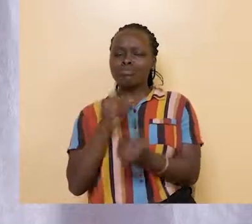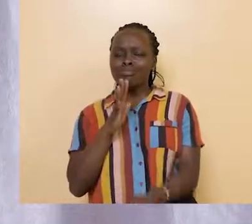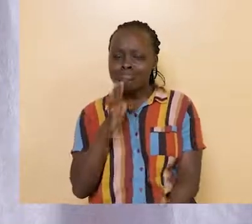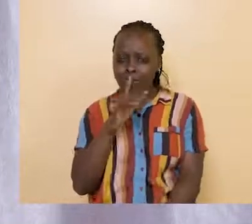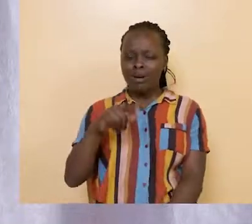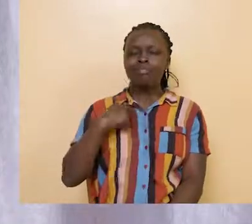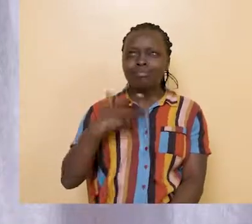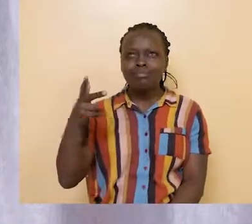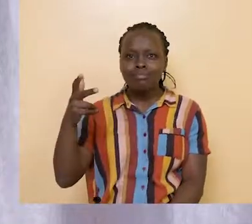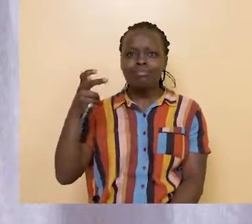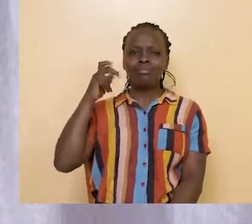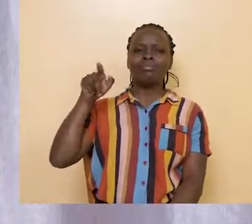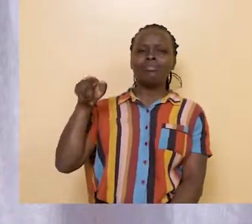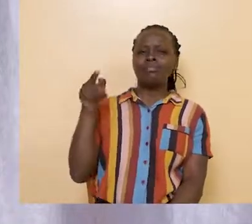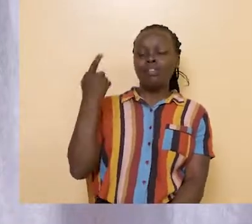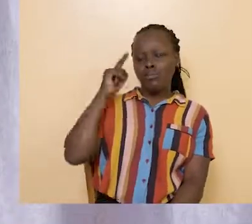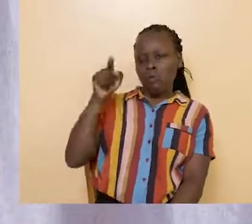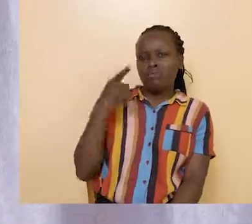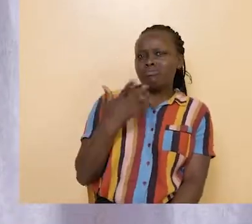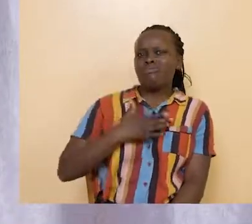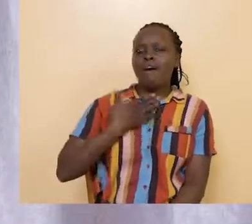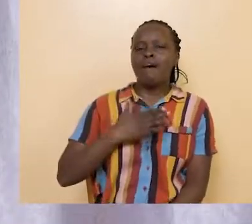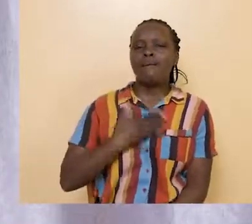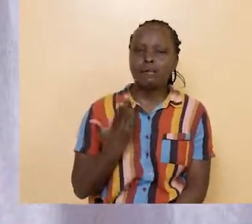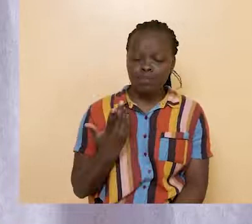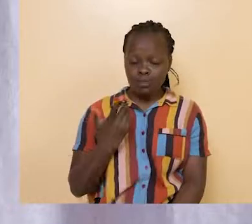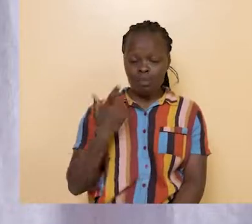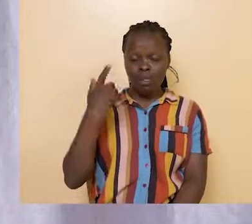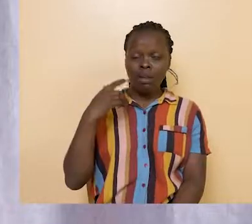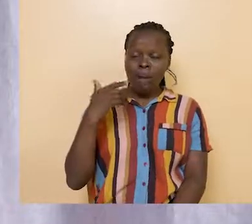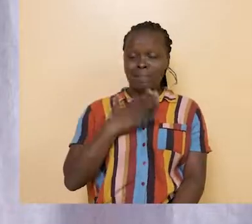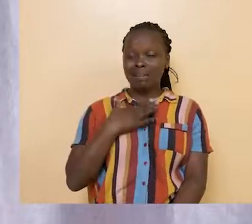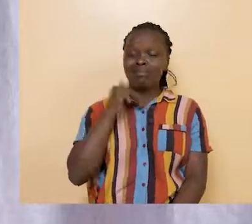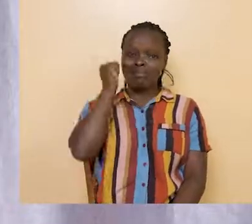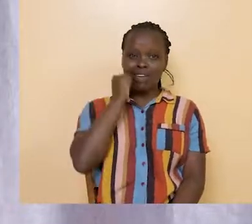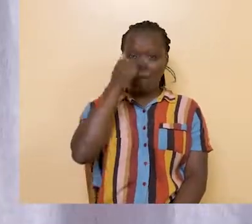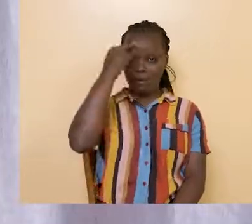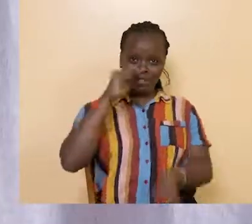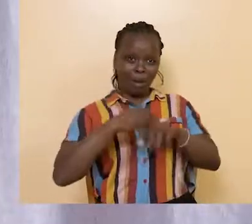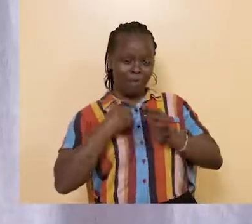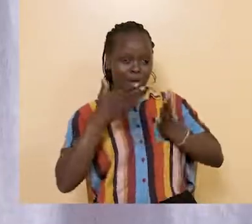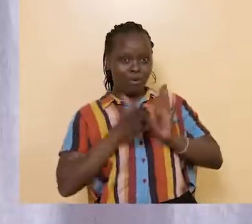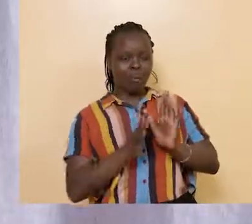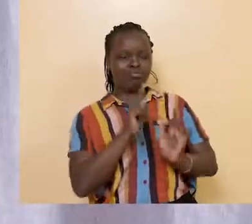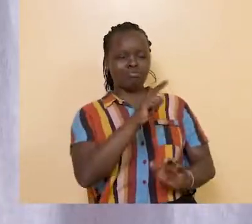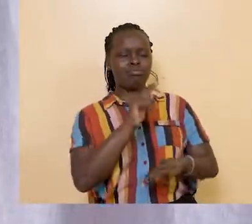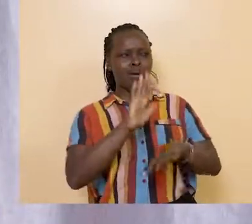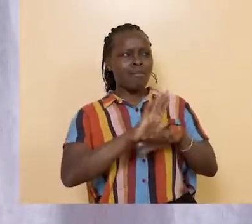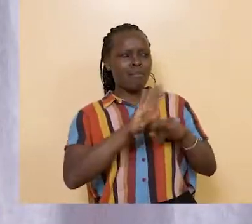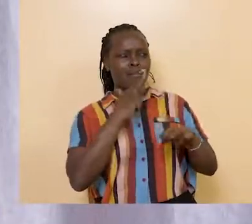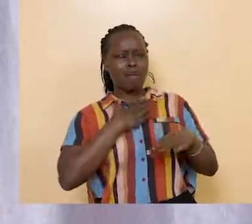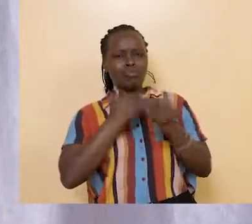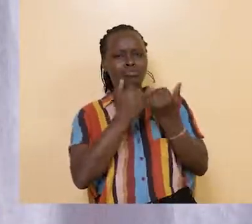going away from you anytime soon. And sadly, I don't know about yours, but mine all said they call their dad